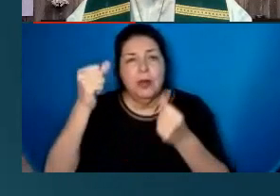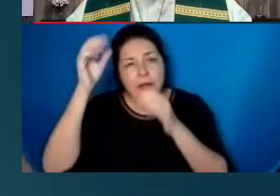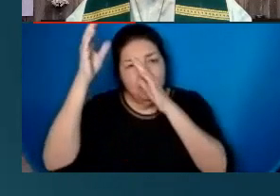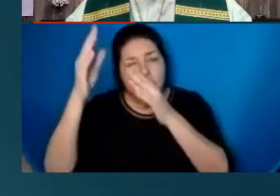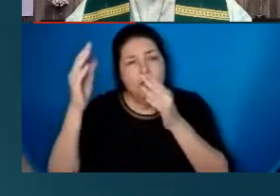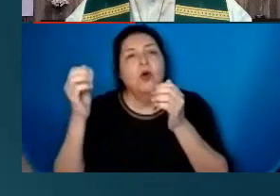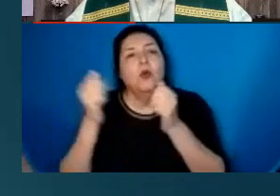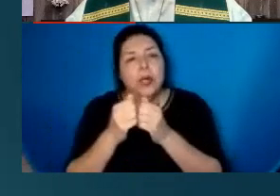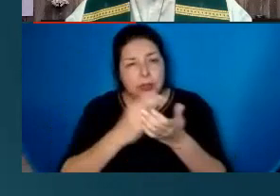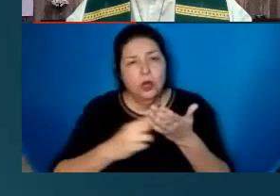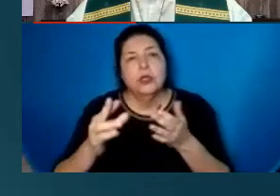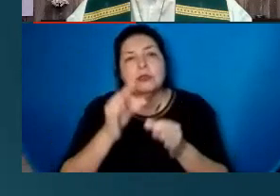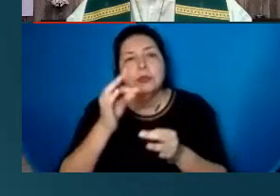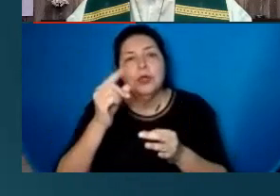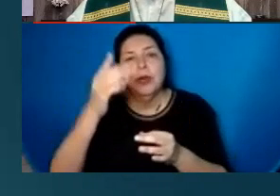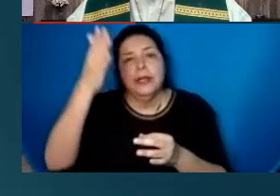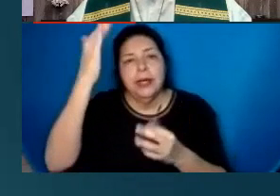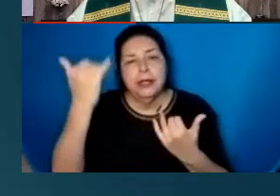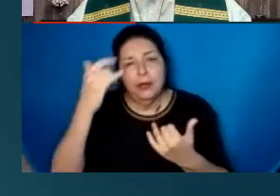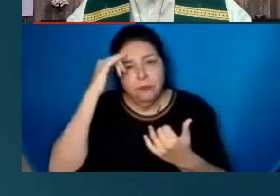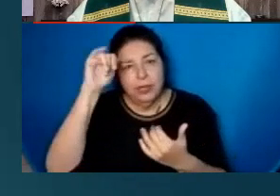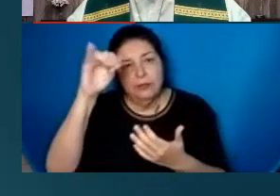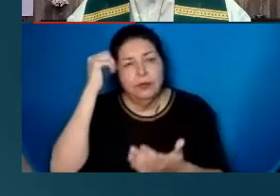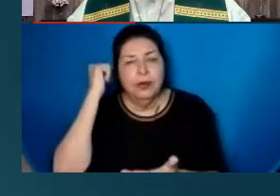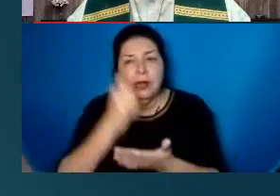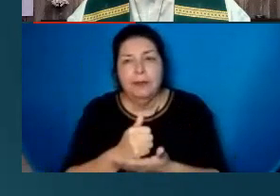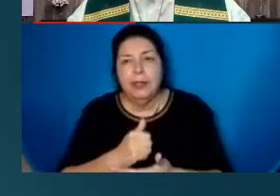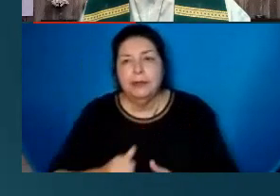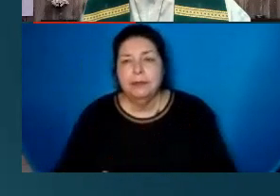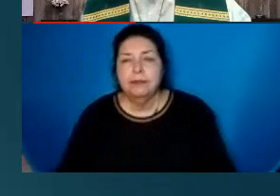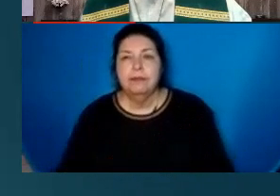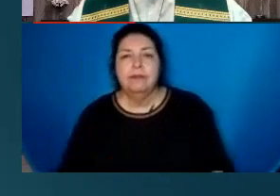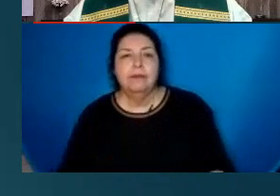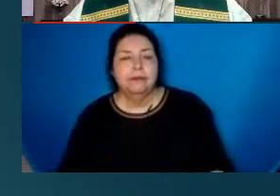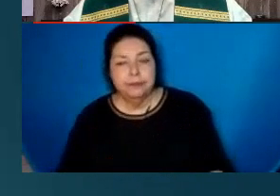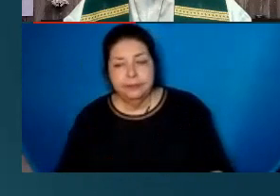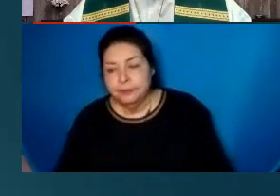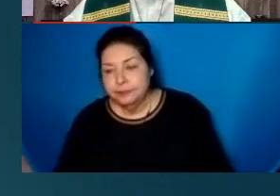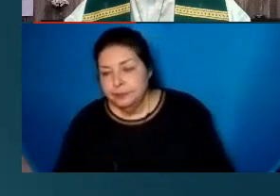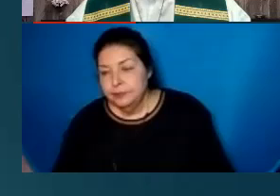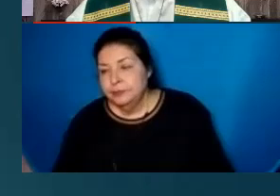with the Holy Spirit, one God, now and forever. Amen.